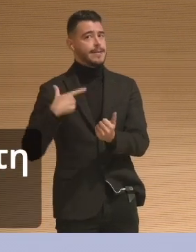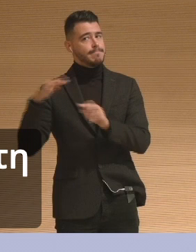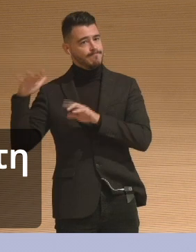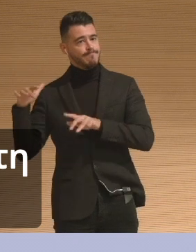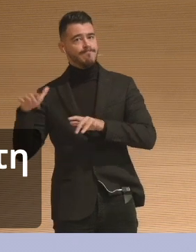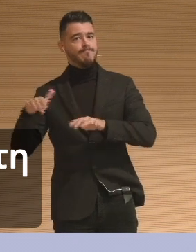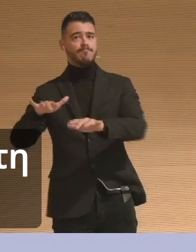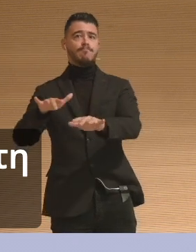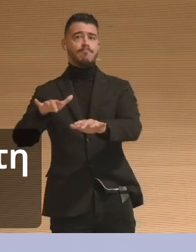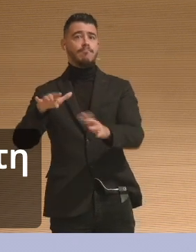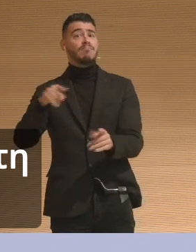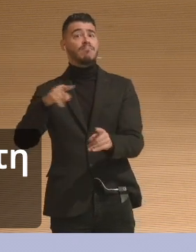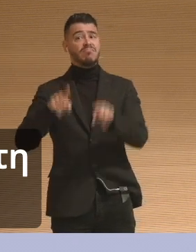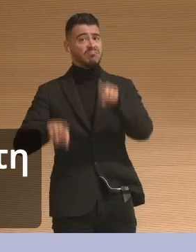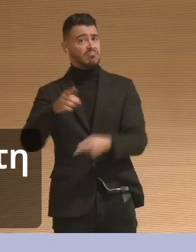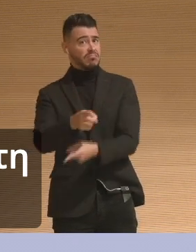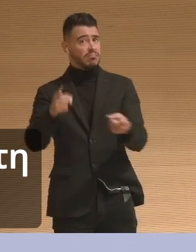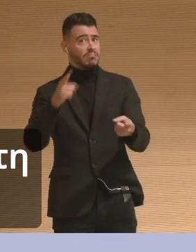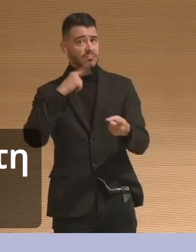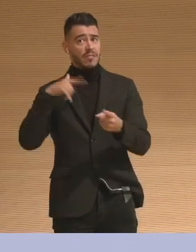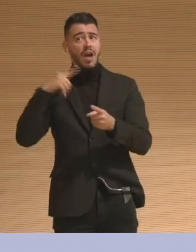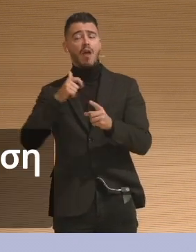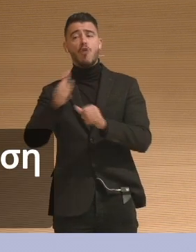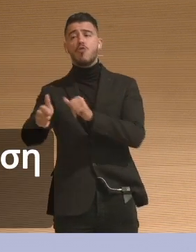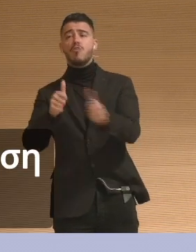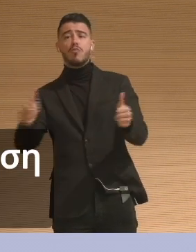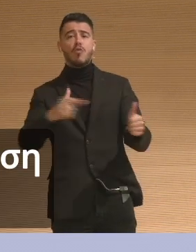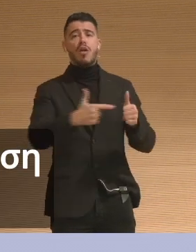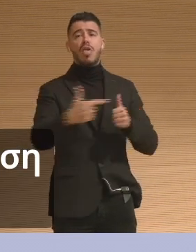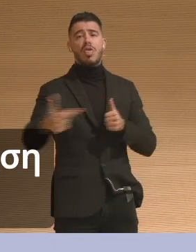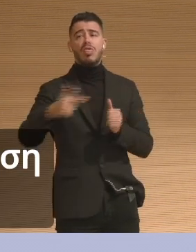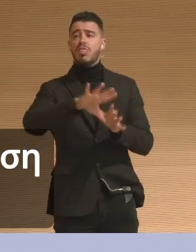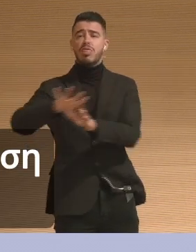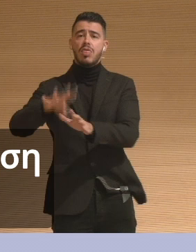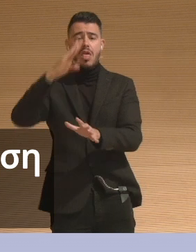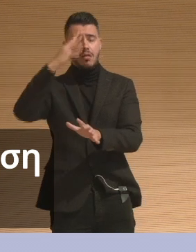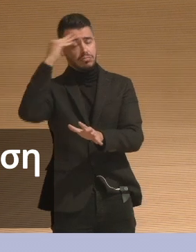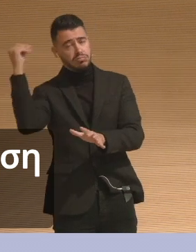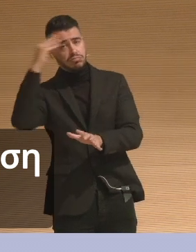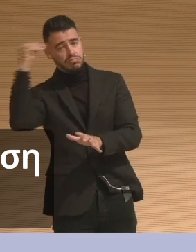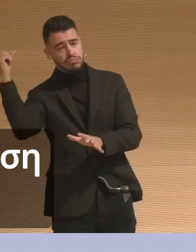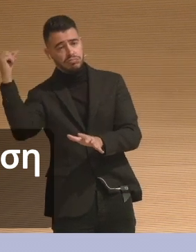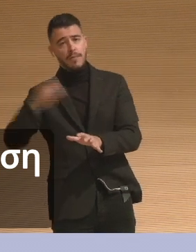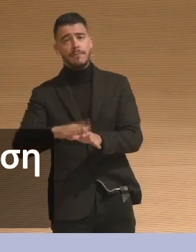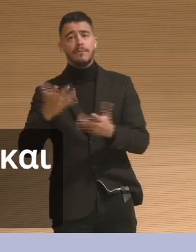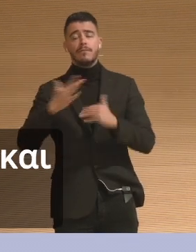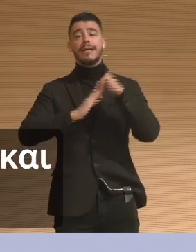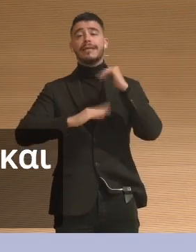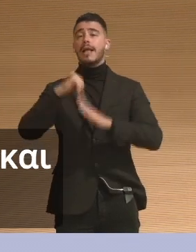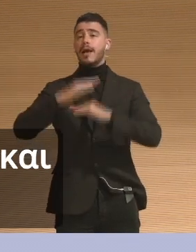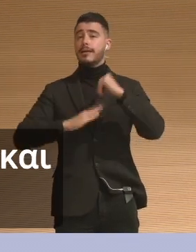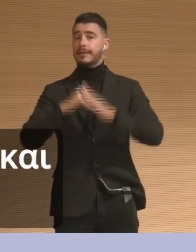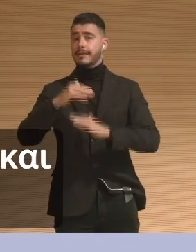Cultural engagement may also help improve physical health. Older adults who engaged in these activities every few months or more